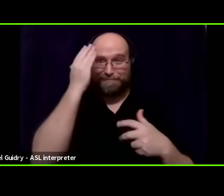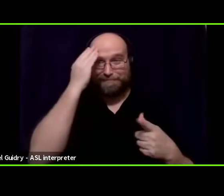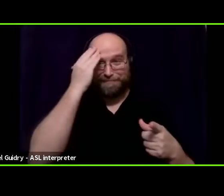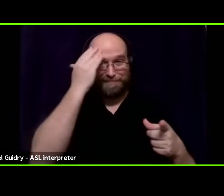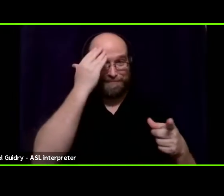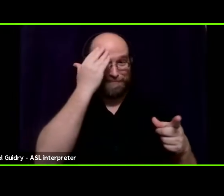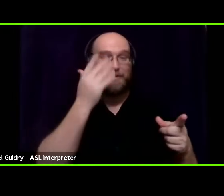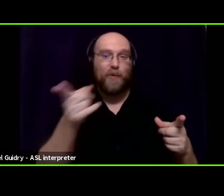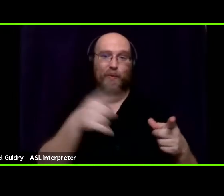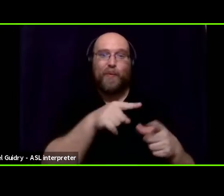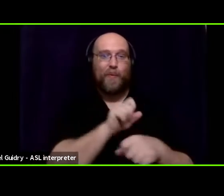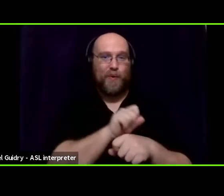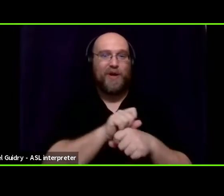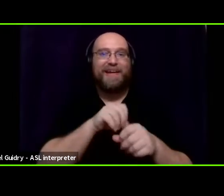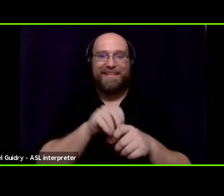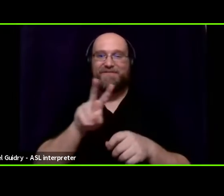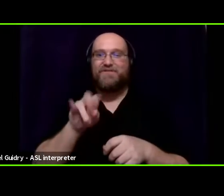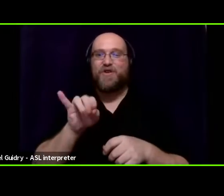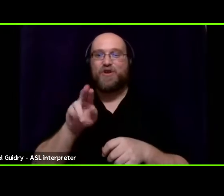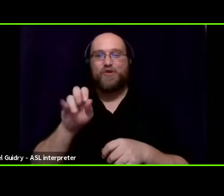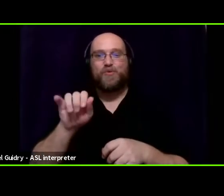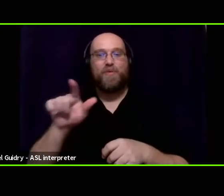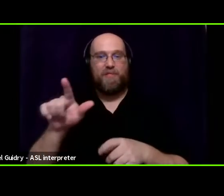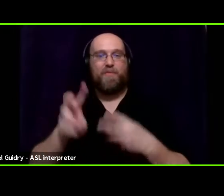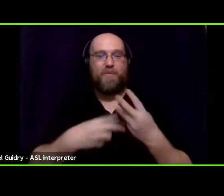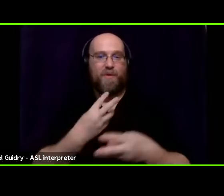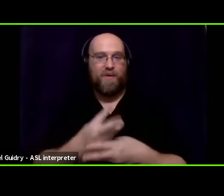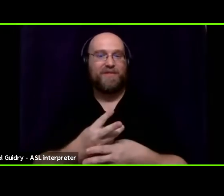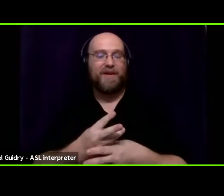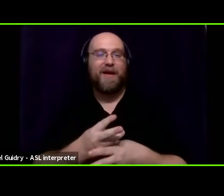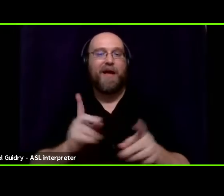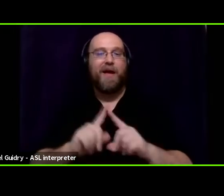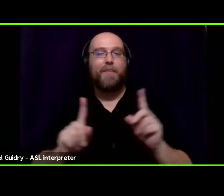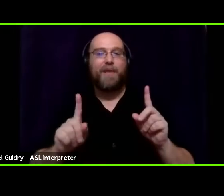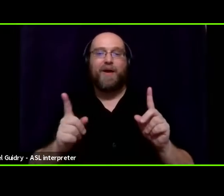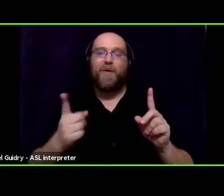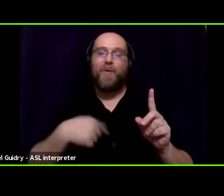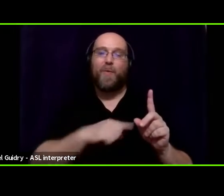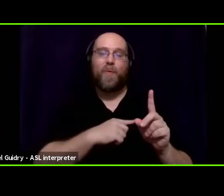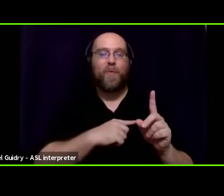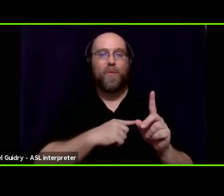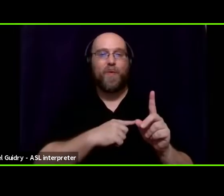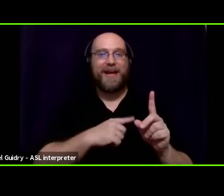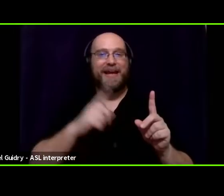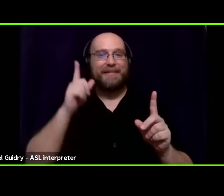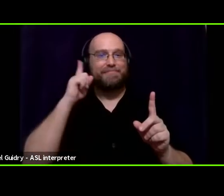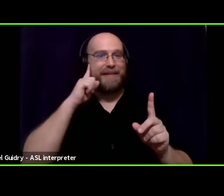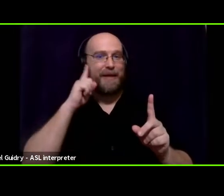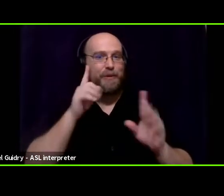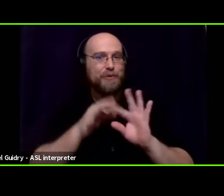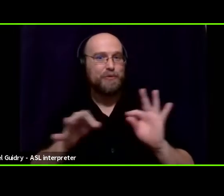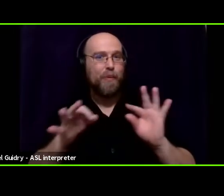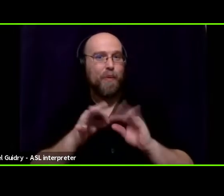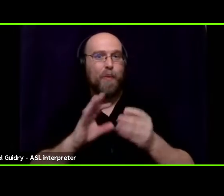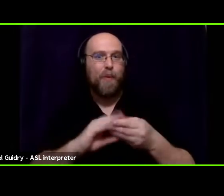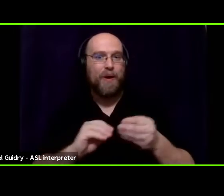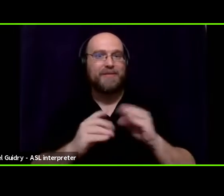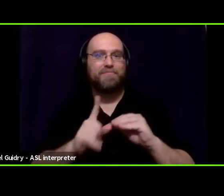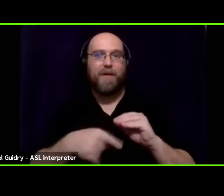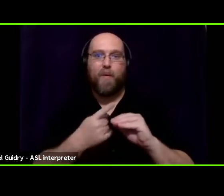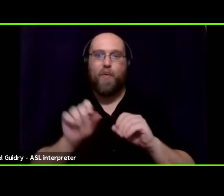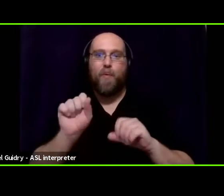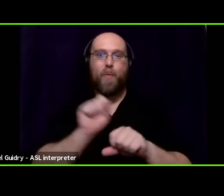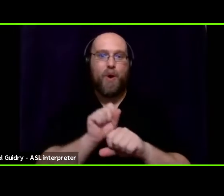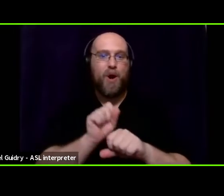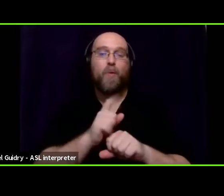us are working in, but we're continuously inspired by the stories that we hear from you all about your work. Please know